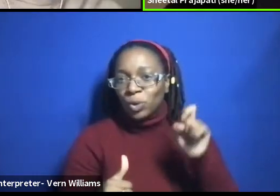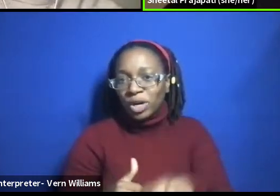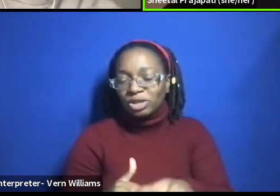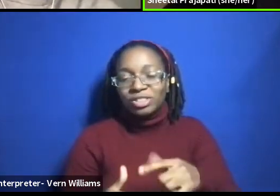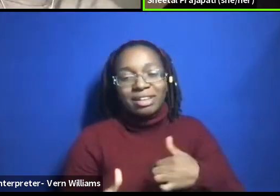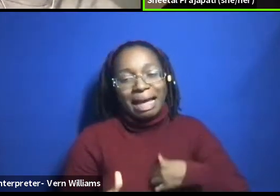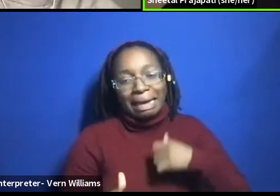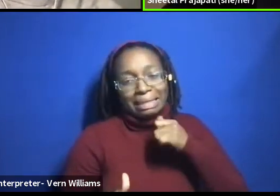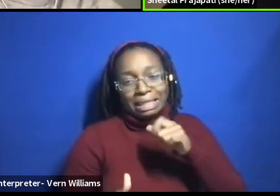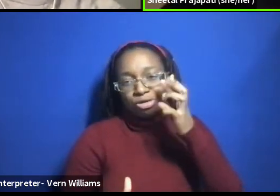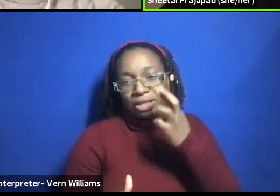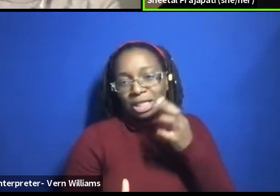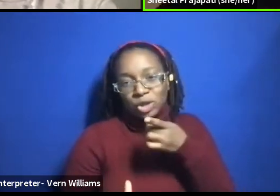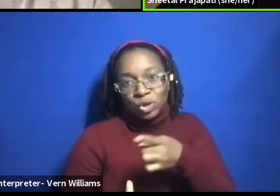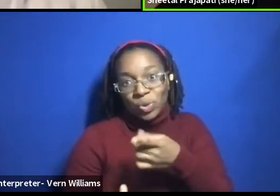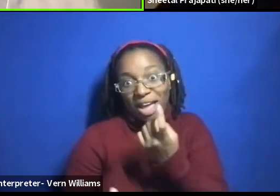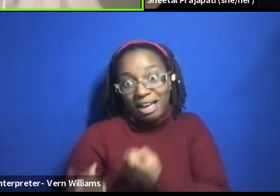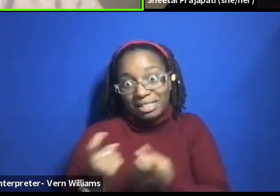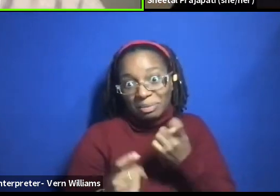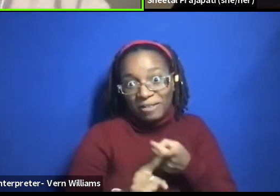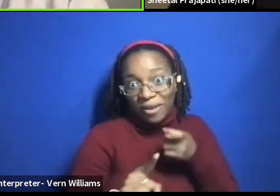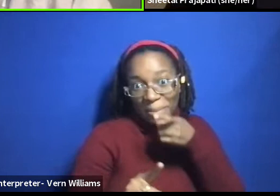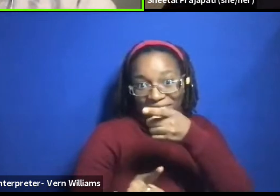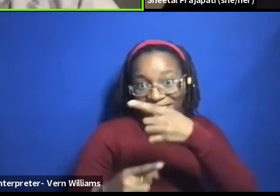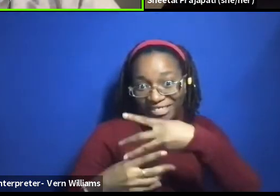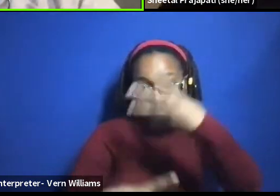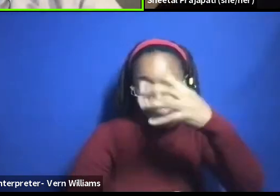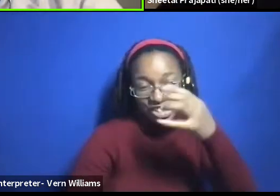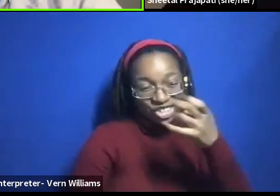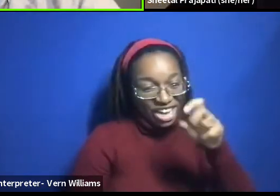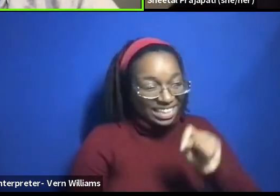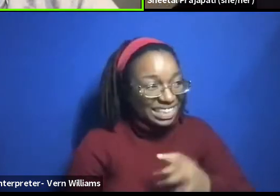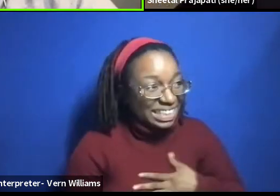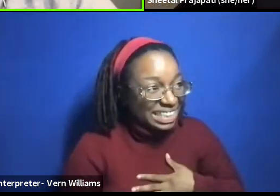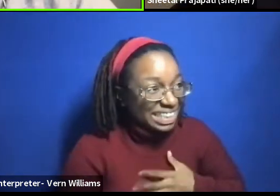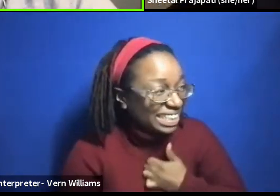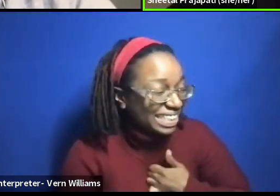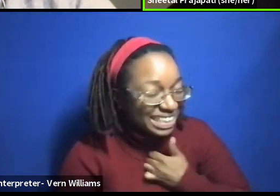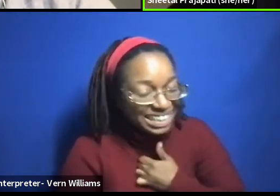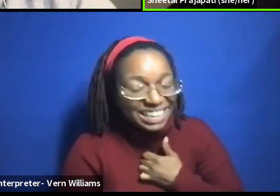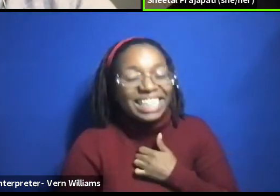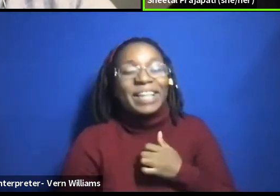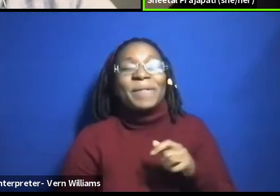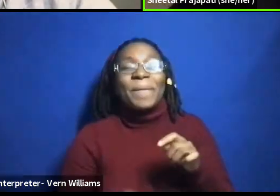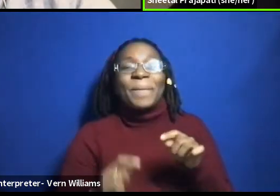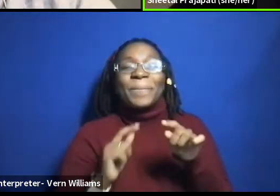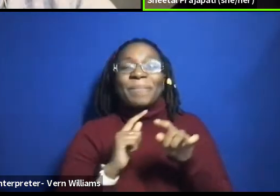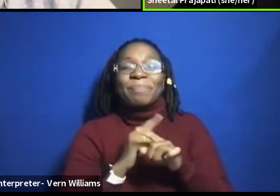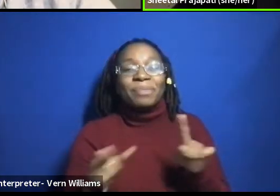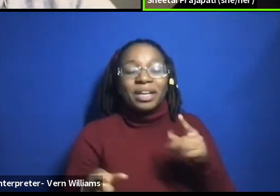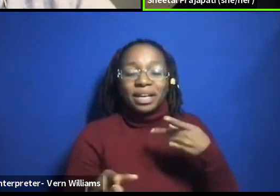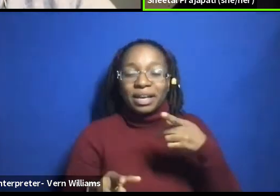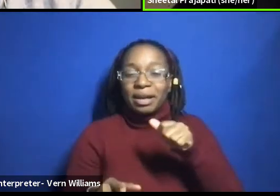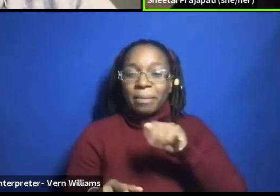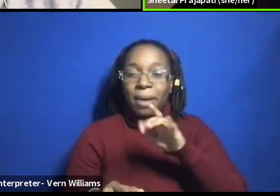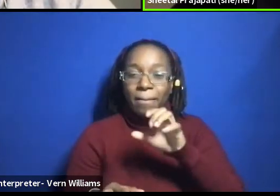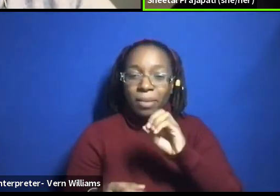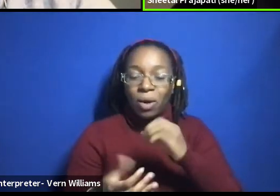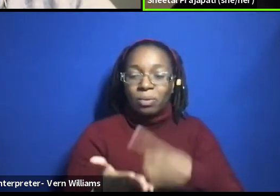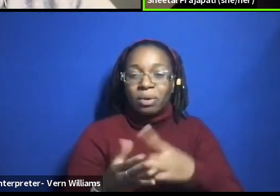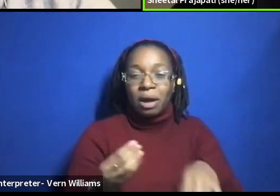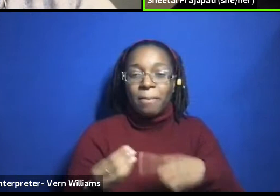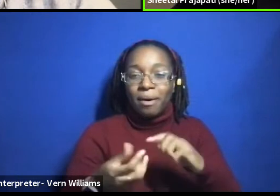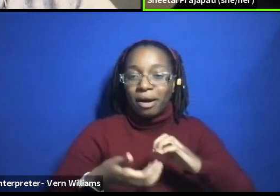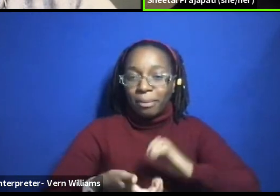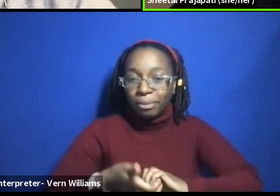didn't realize you were asking me a question from the chat. So my bad there. But what Pablo says about collaboration in relation to